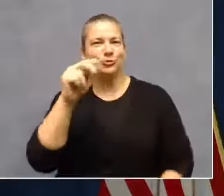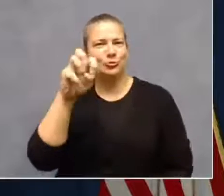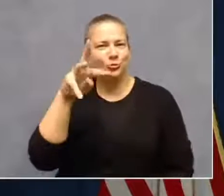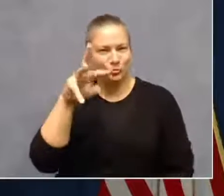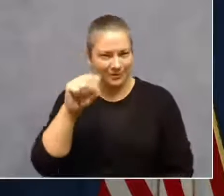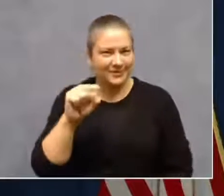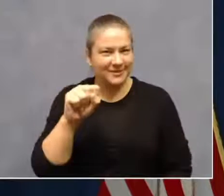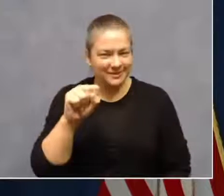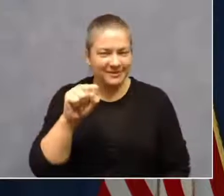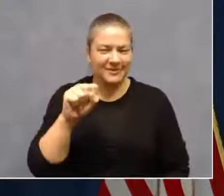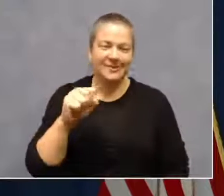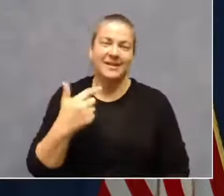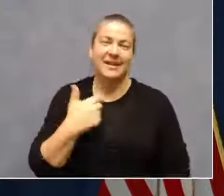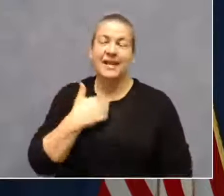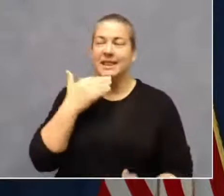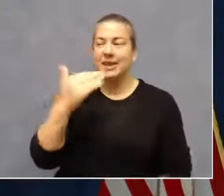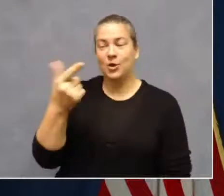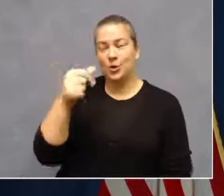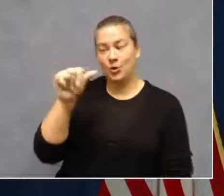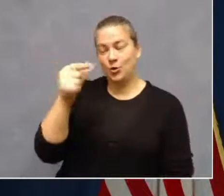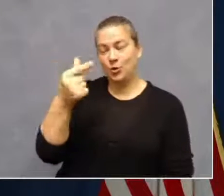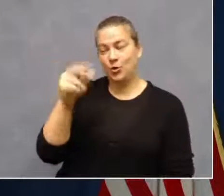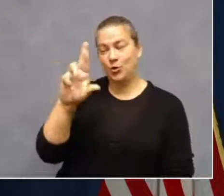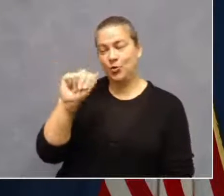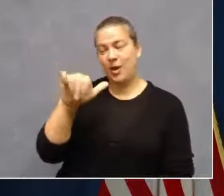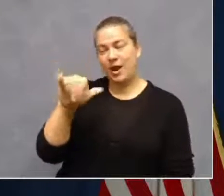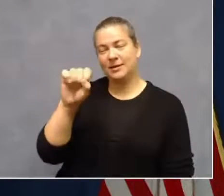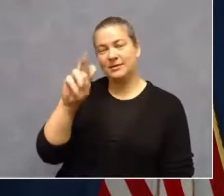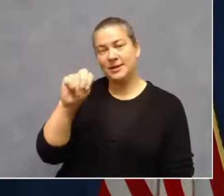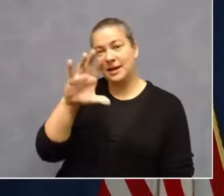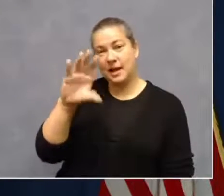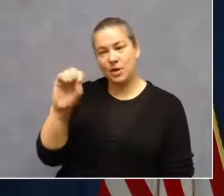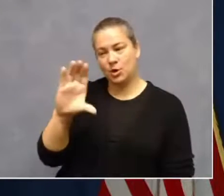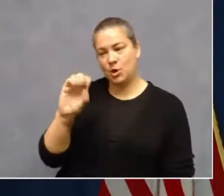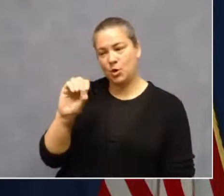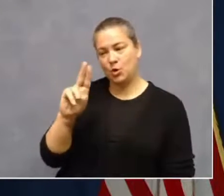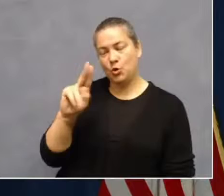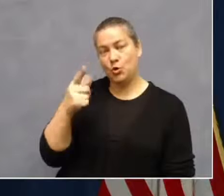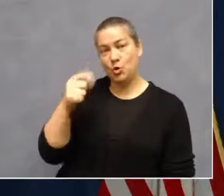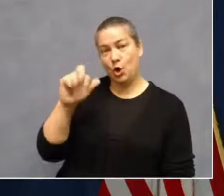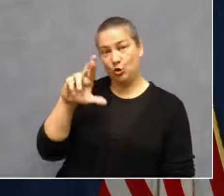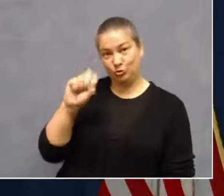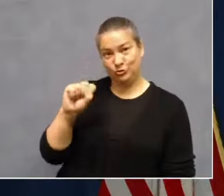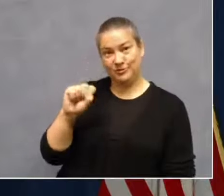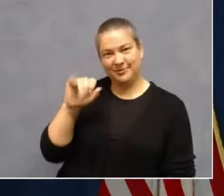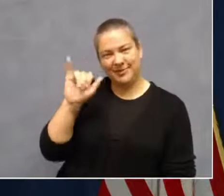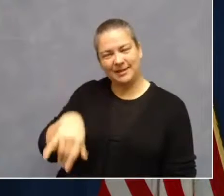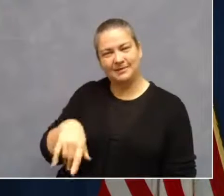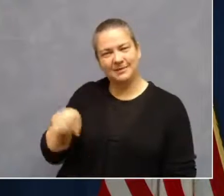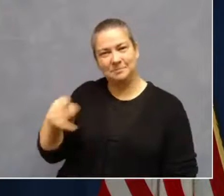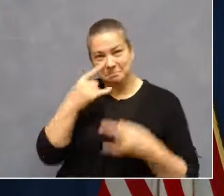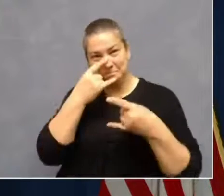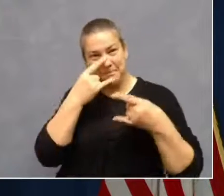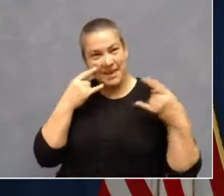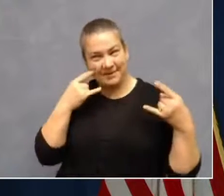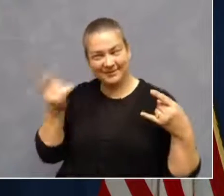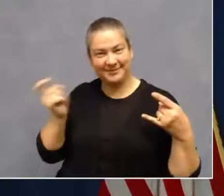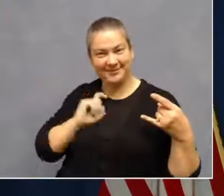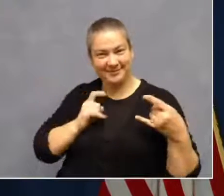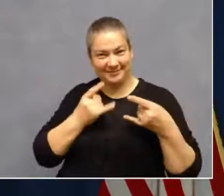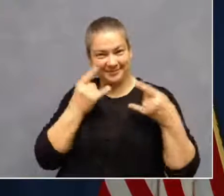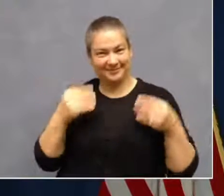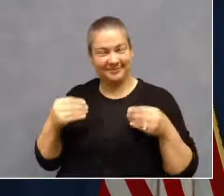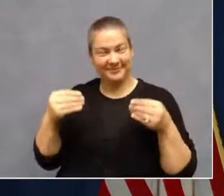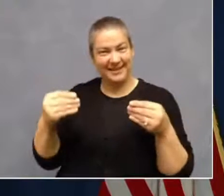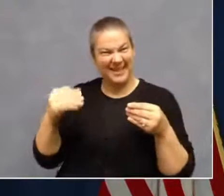to the Grayson County Cougars, whose mask I am wearing today. We appreciate what they and